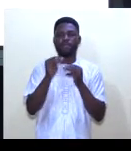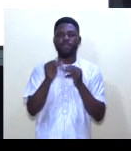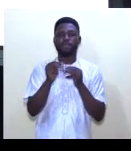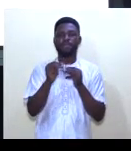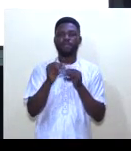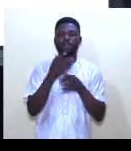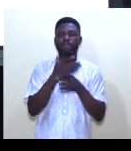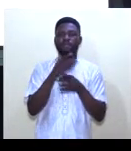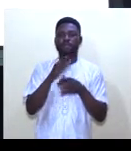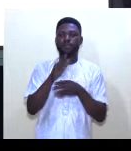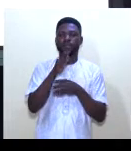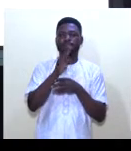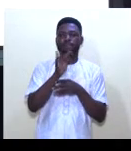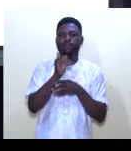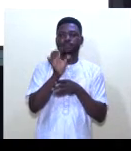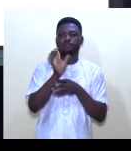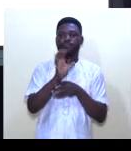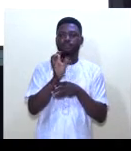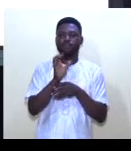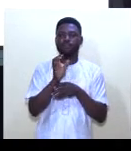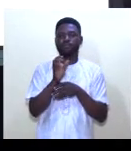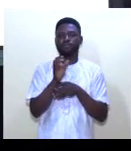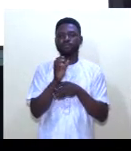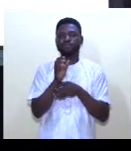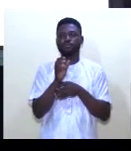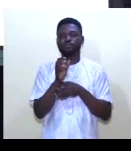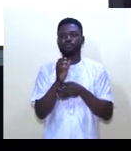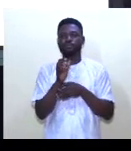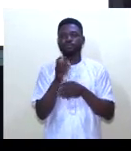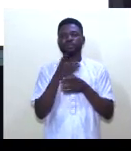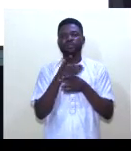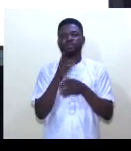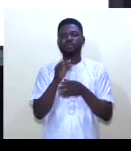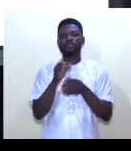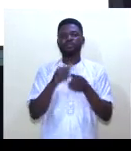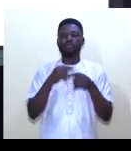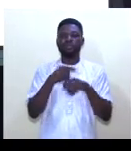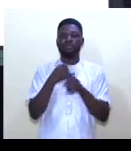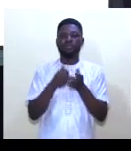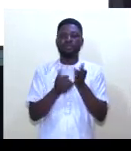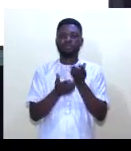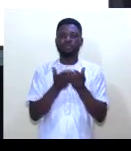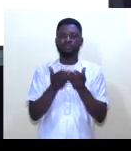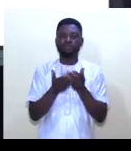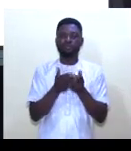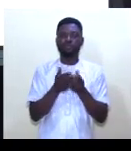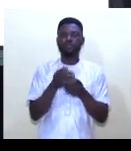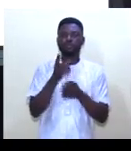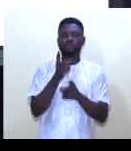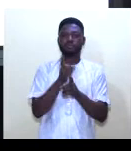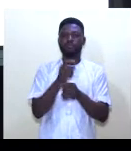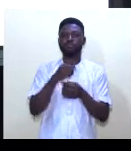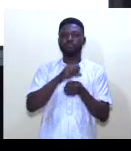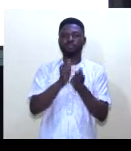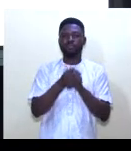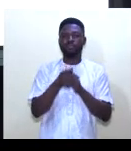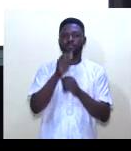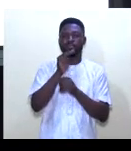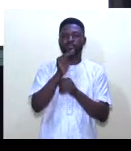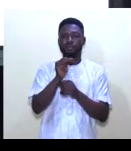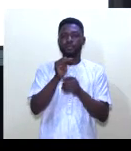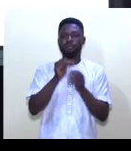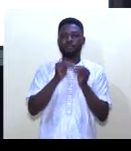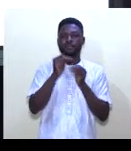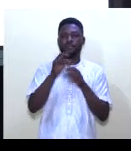meters divided by 500. Now, to make this division easier for us, we're going to change this meters to